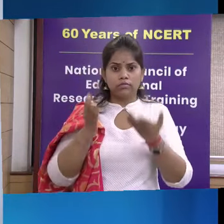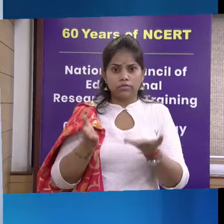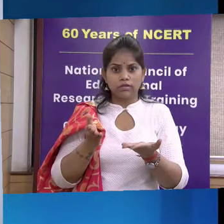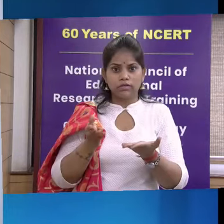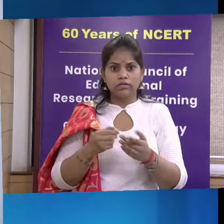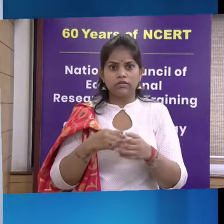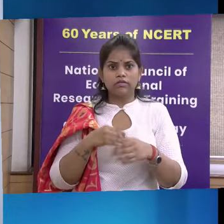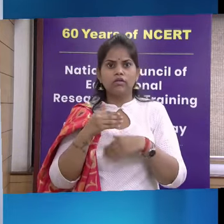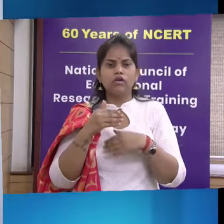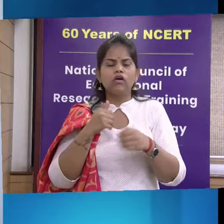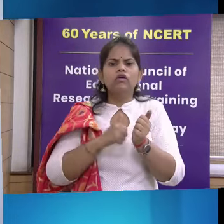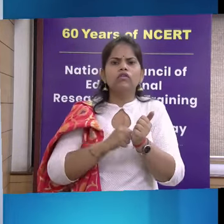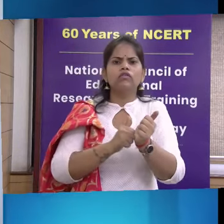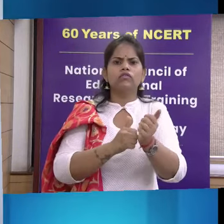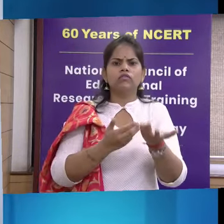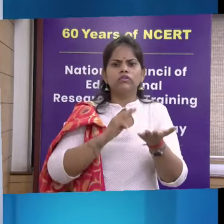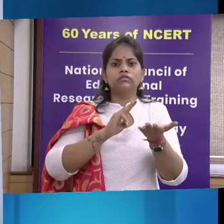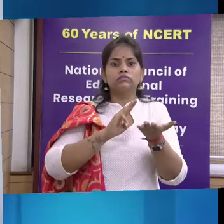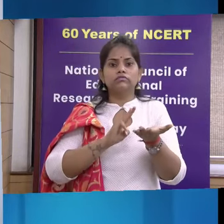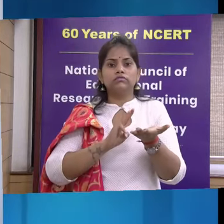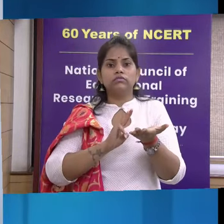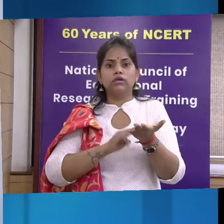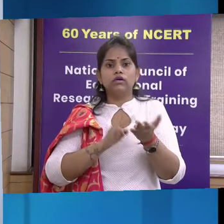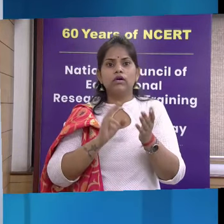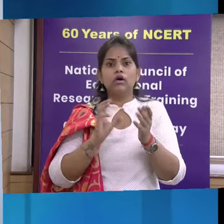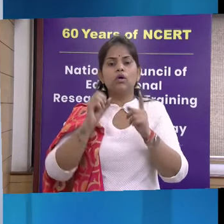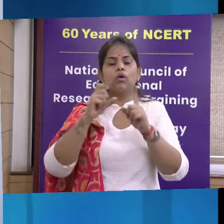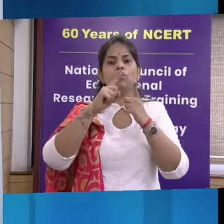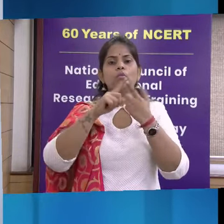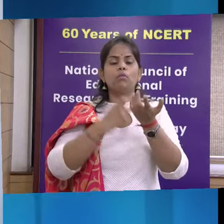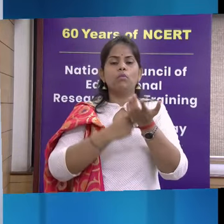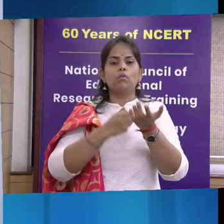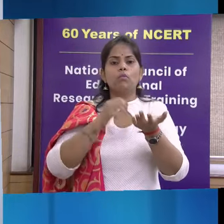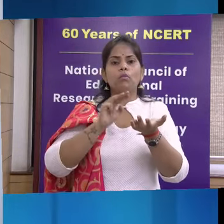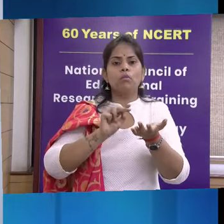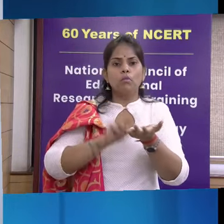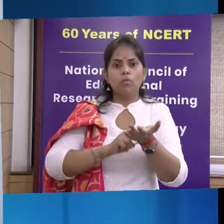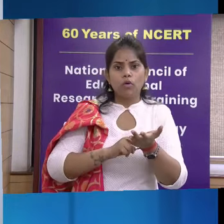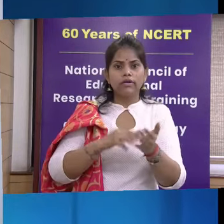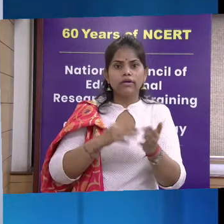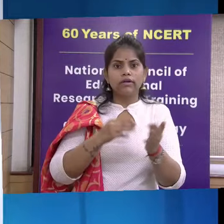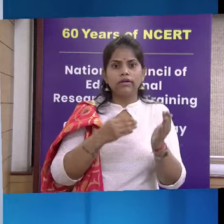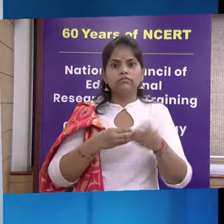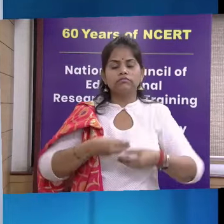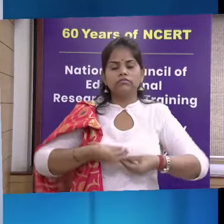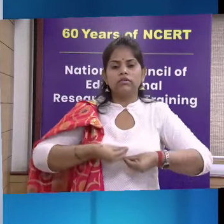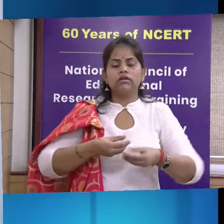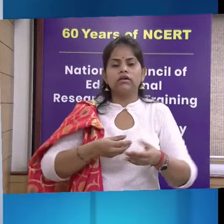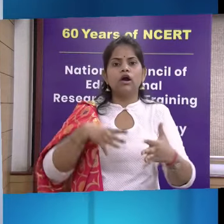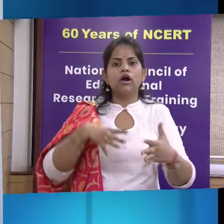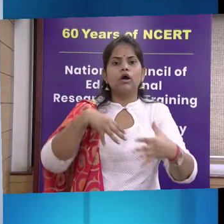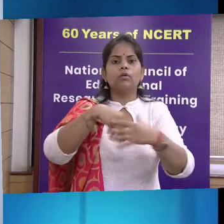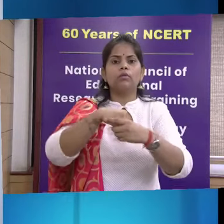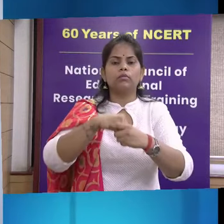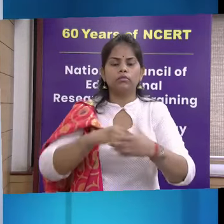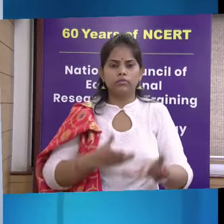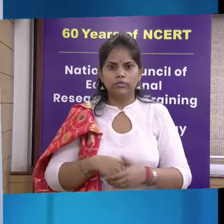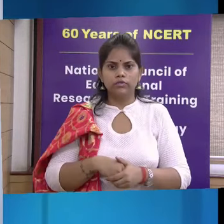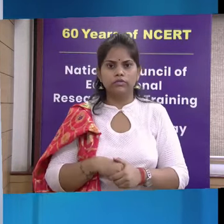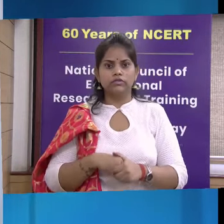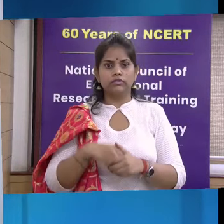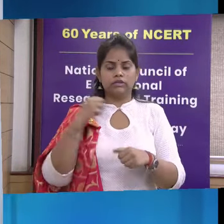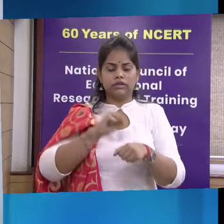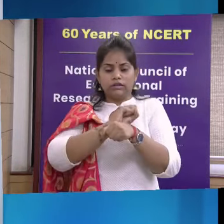bottom-up approach, NCERT charted the way of learning of students during COVID-19 pandemic